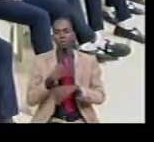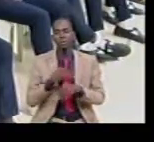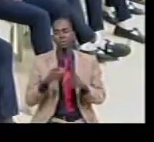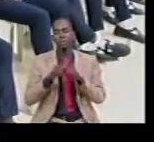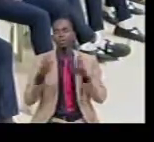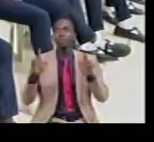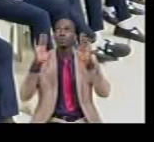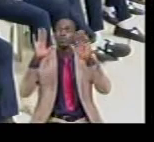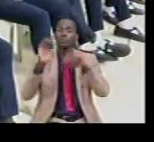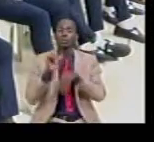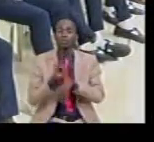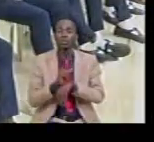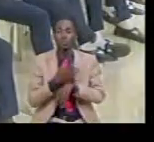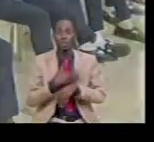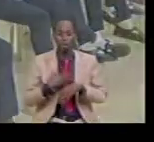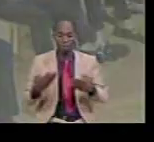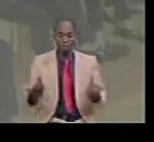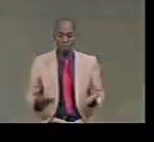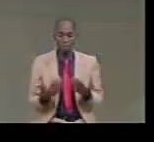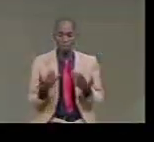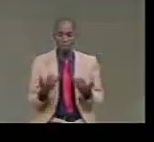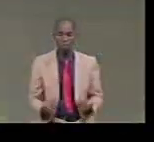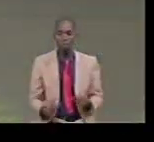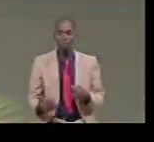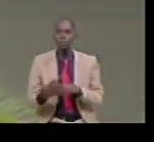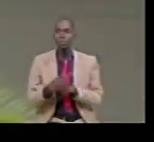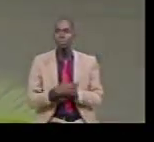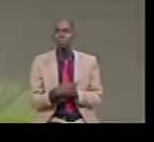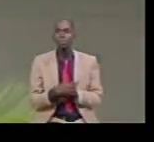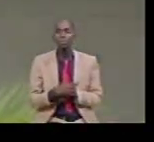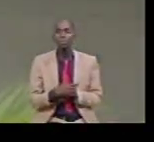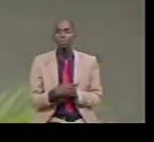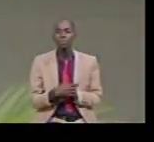And right here now, today, whose turn?